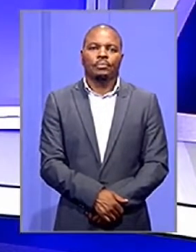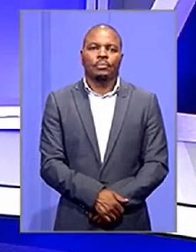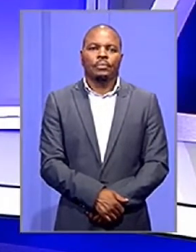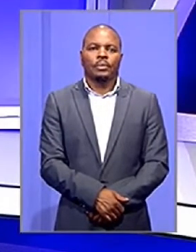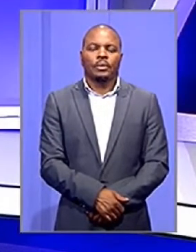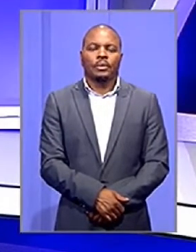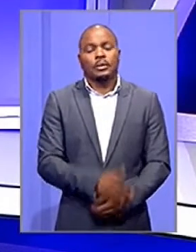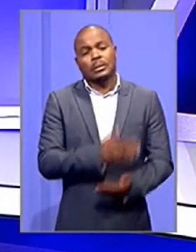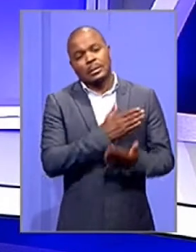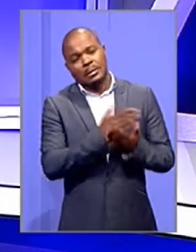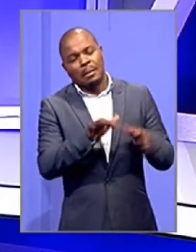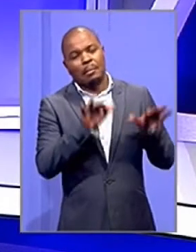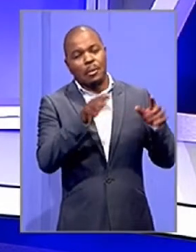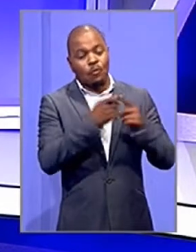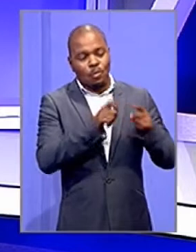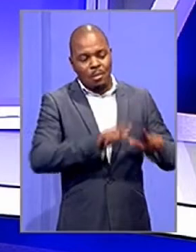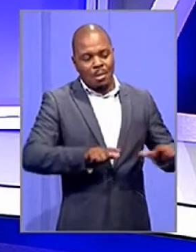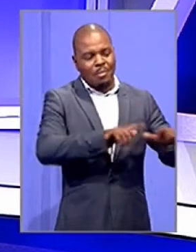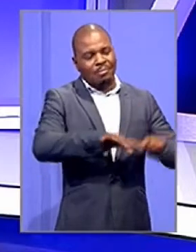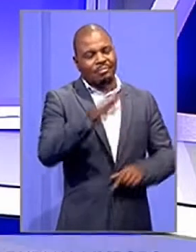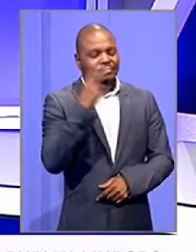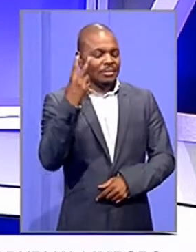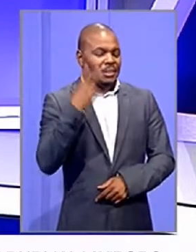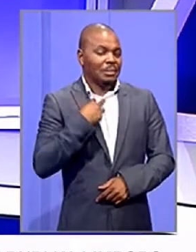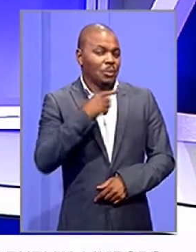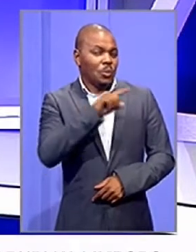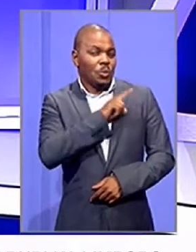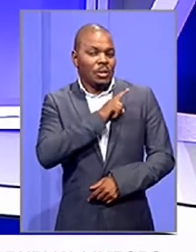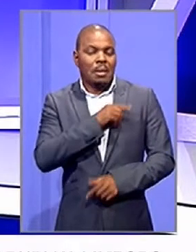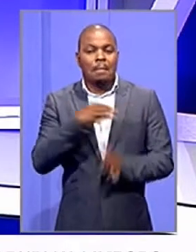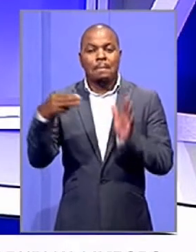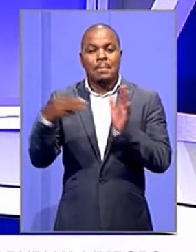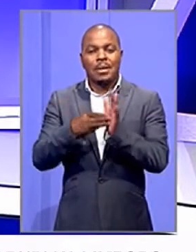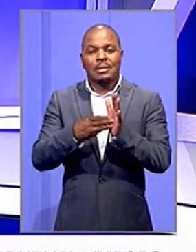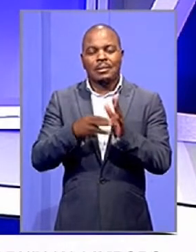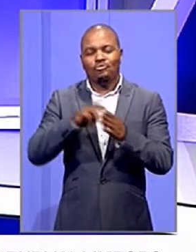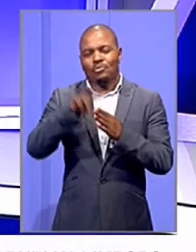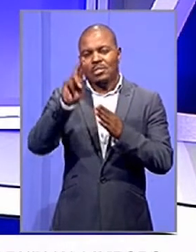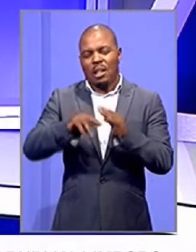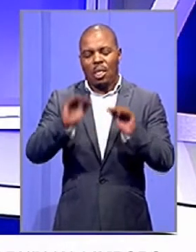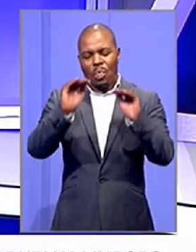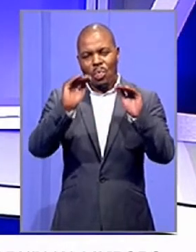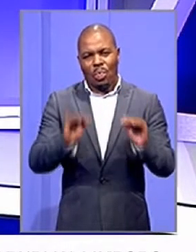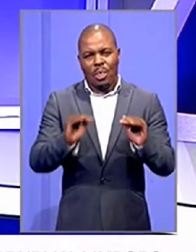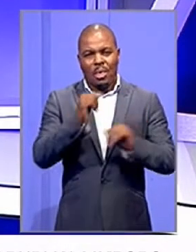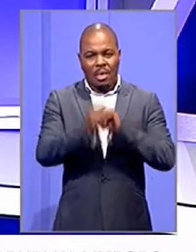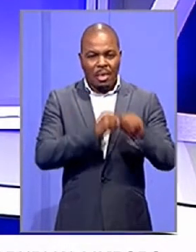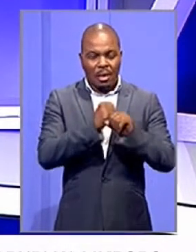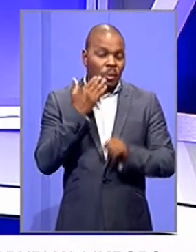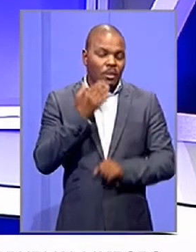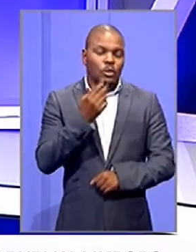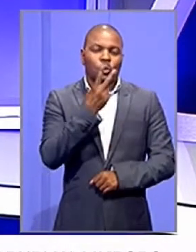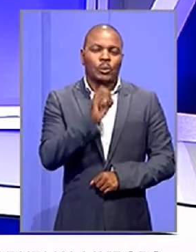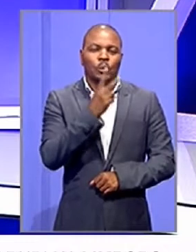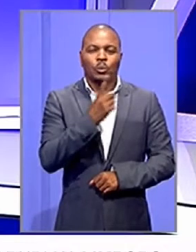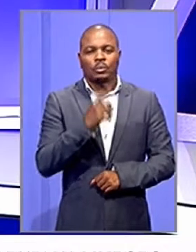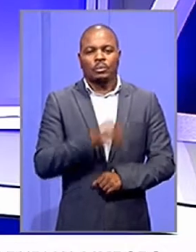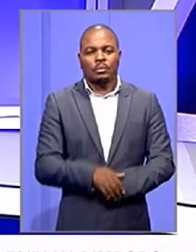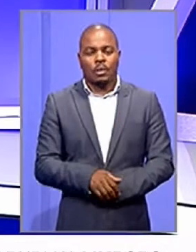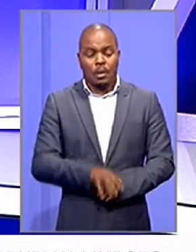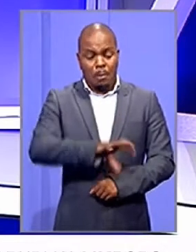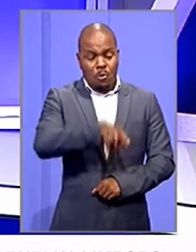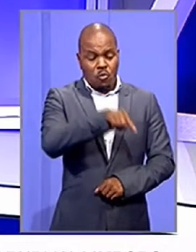Badudi ba bangwe ka Limpopo ba nyamišitse ke dipoelo tša fase tša mphato wa marematlou tša ngwaga wa 2021.